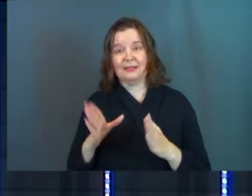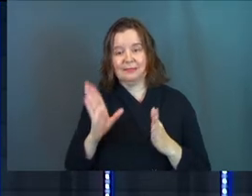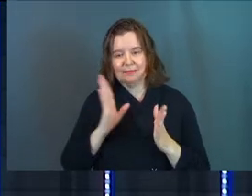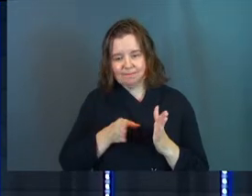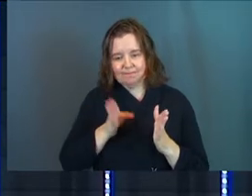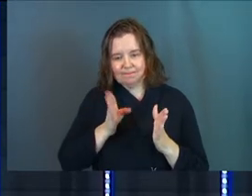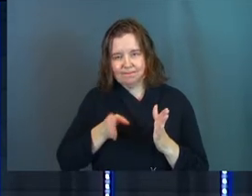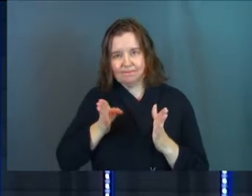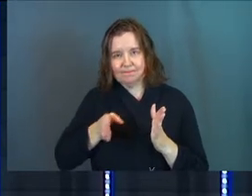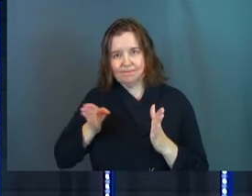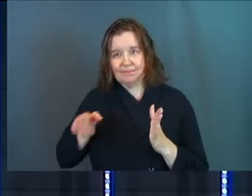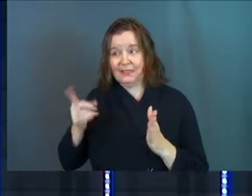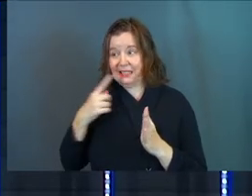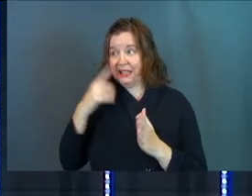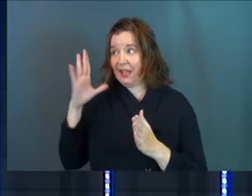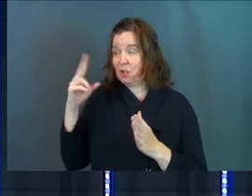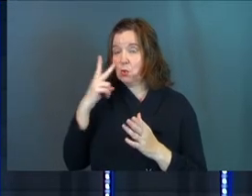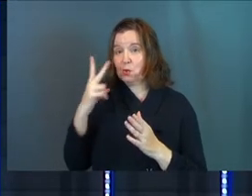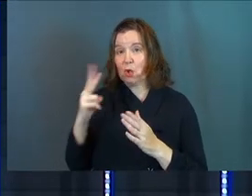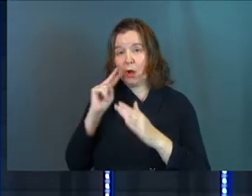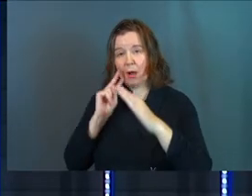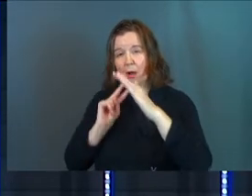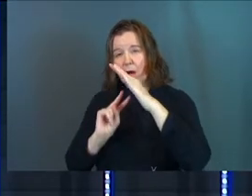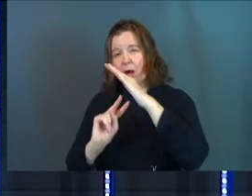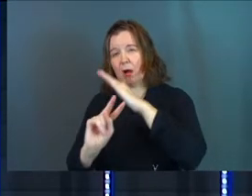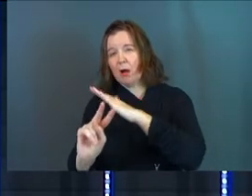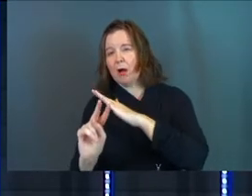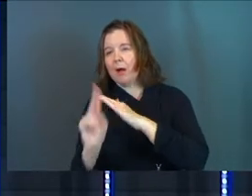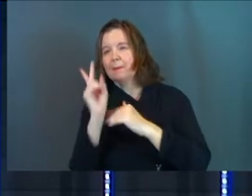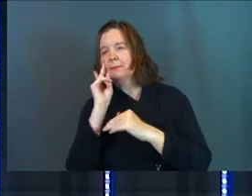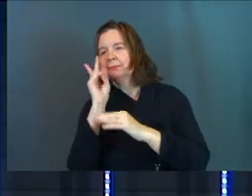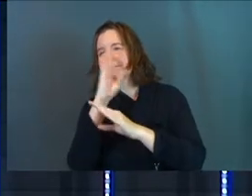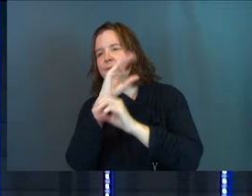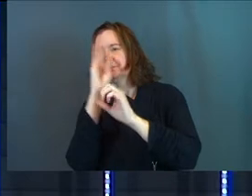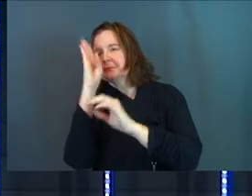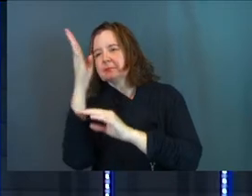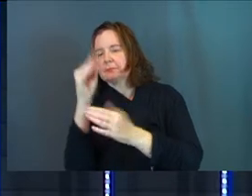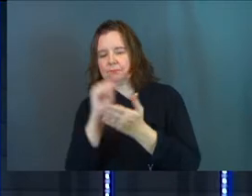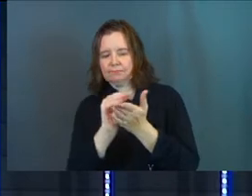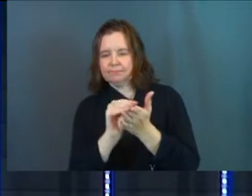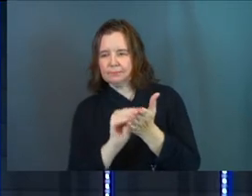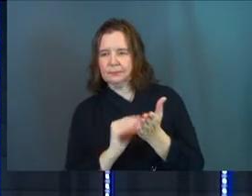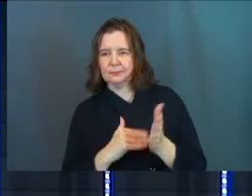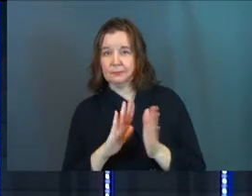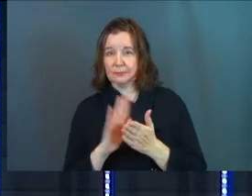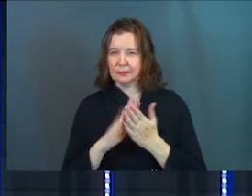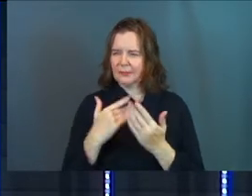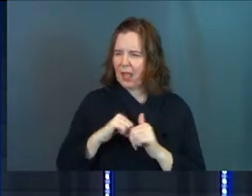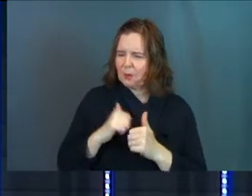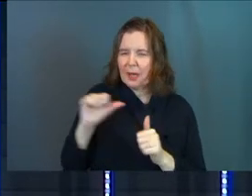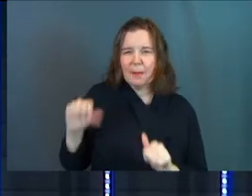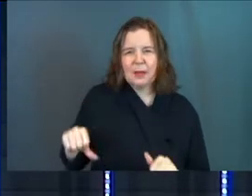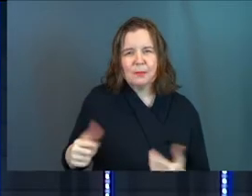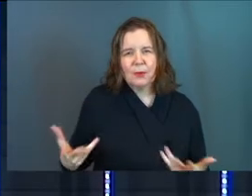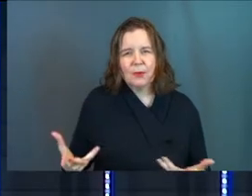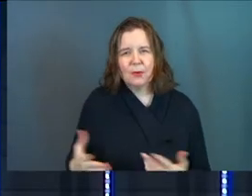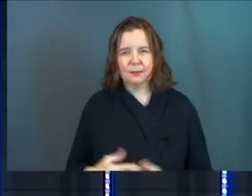out. He says, God, you saw my days and you recorded them in your book. How is that even